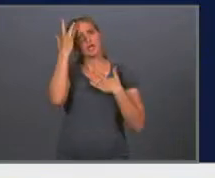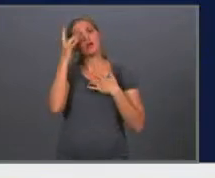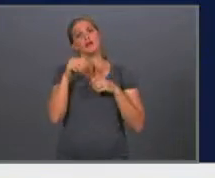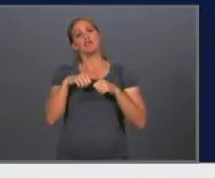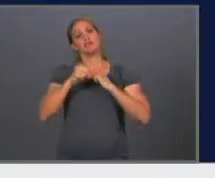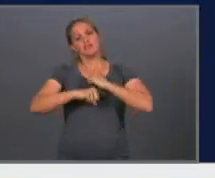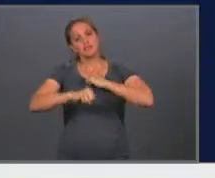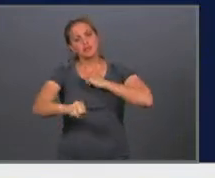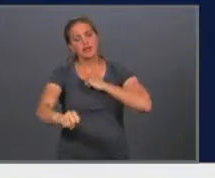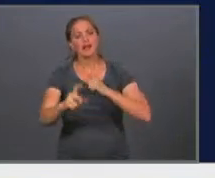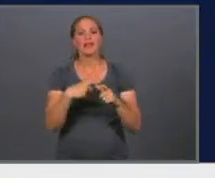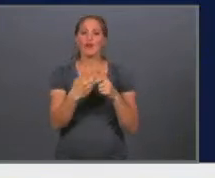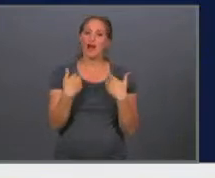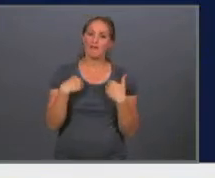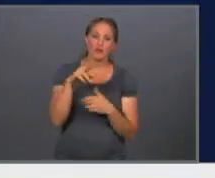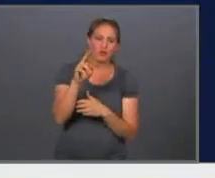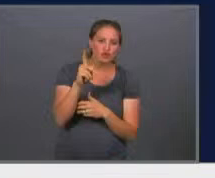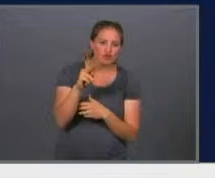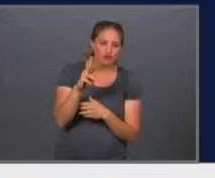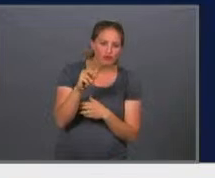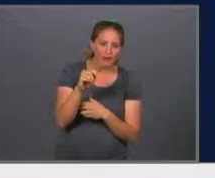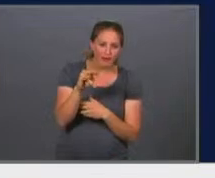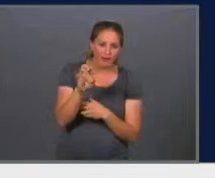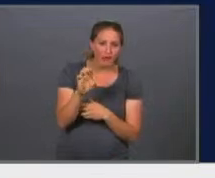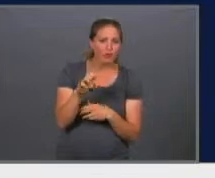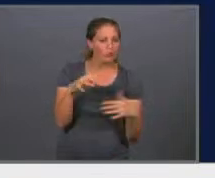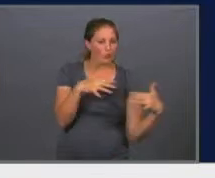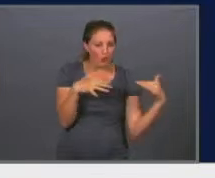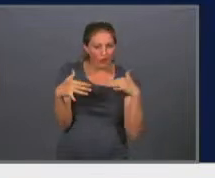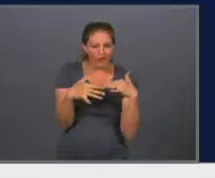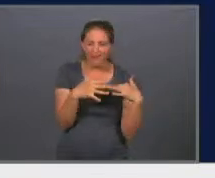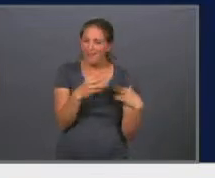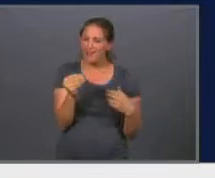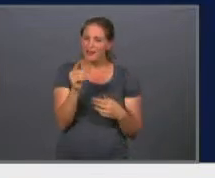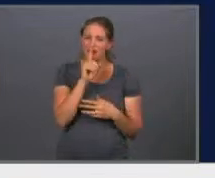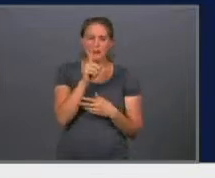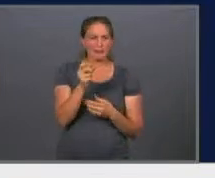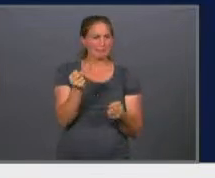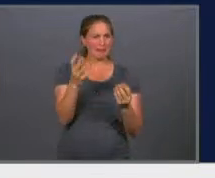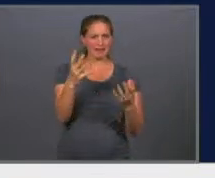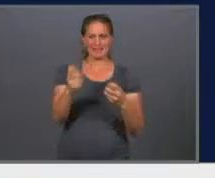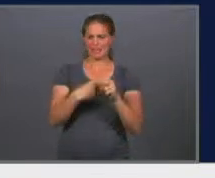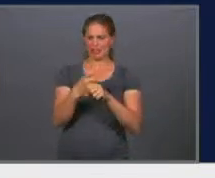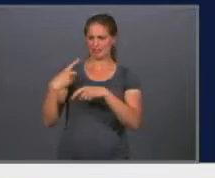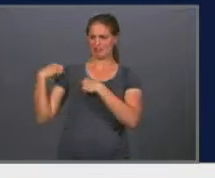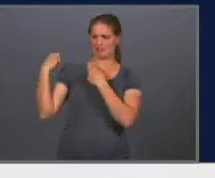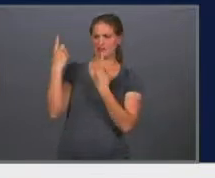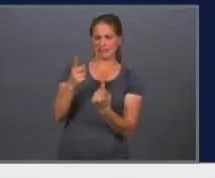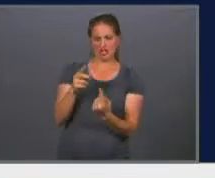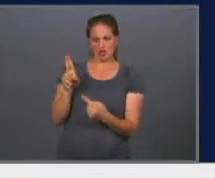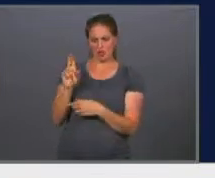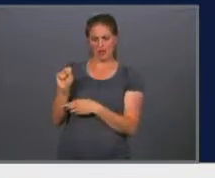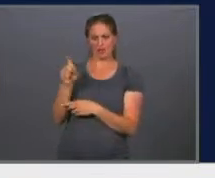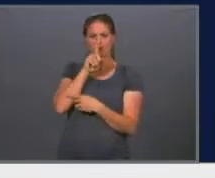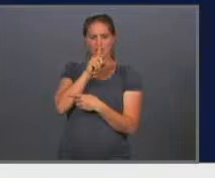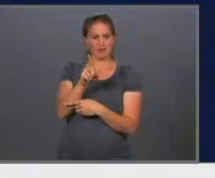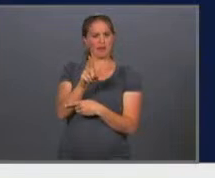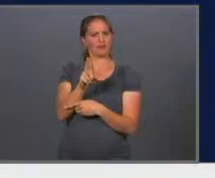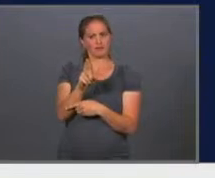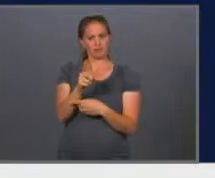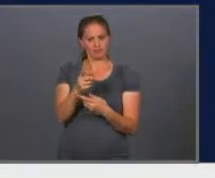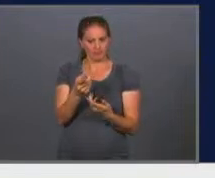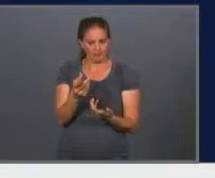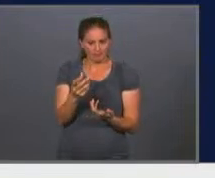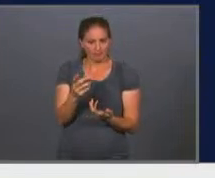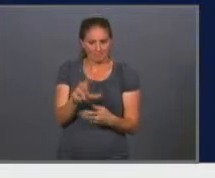war. And it's been years since the United States has aggressively enforced antitrust. This has